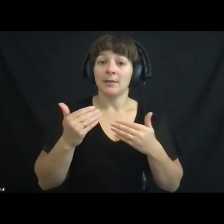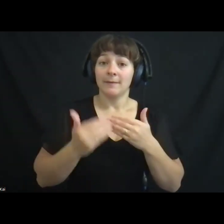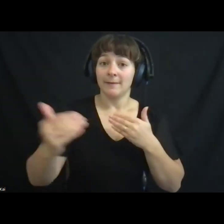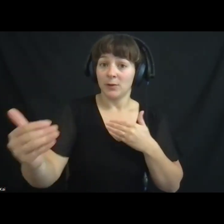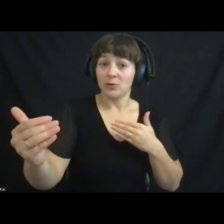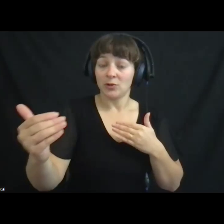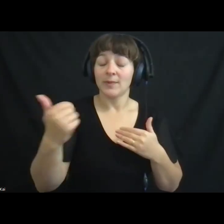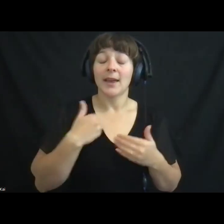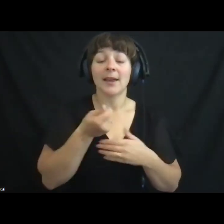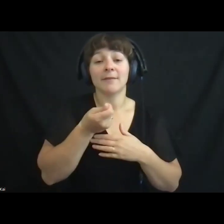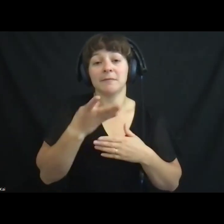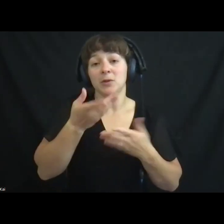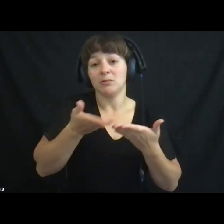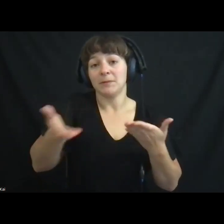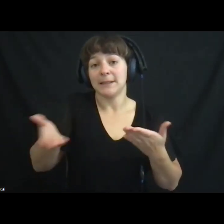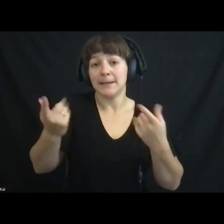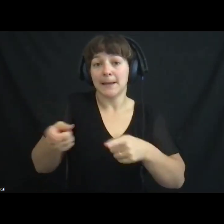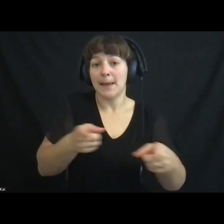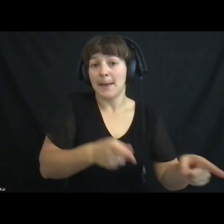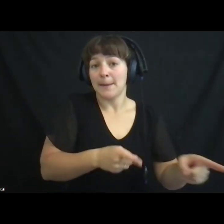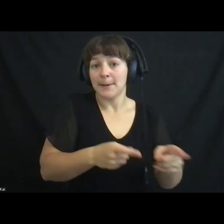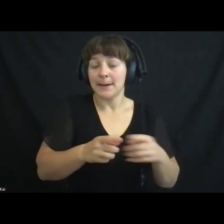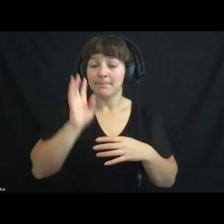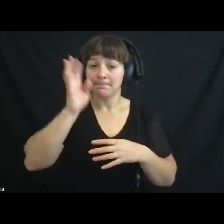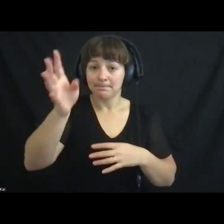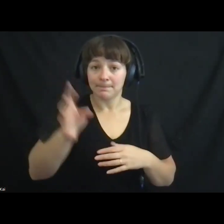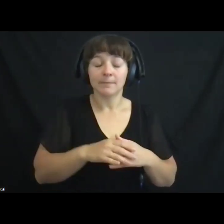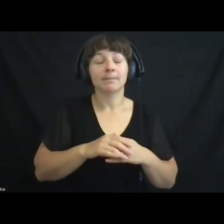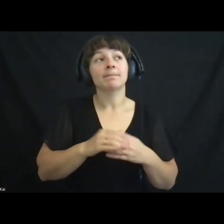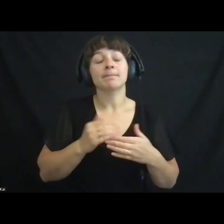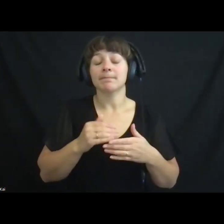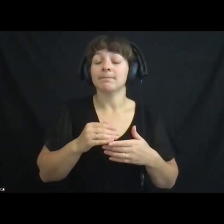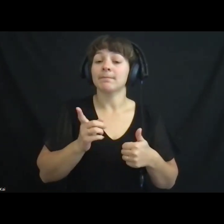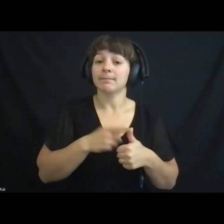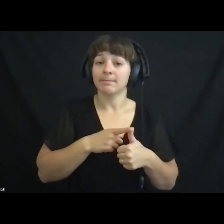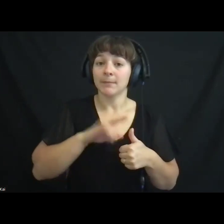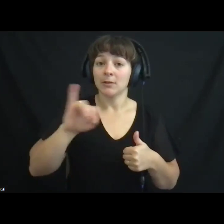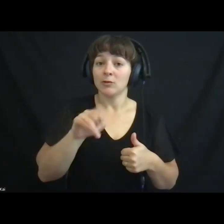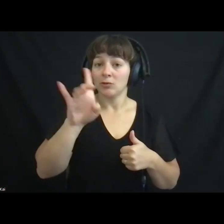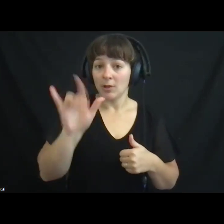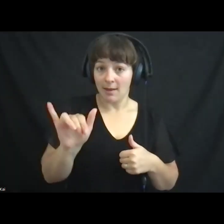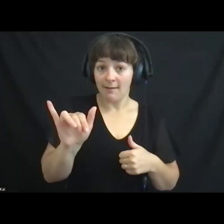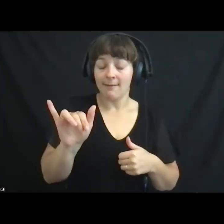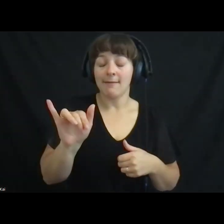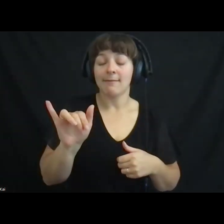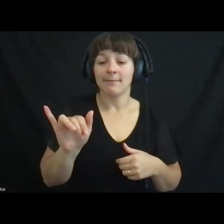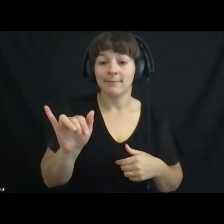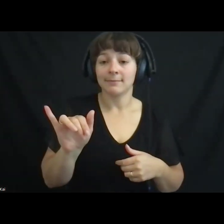up that I'd also like to briefly talk about. July is coming